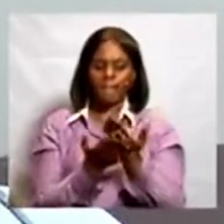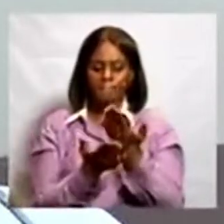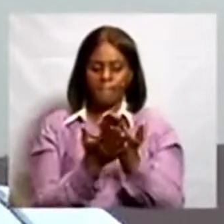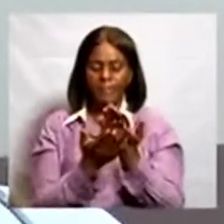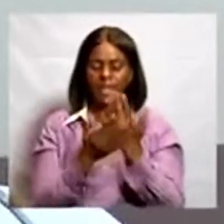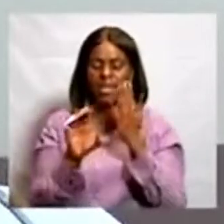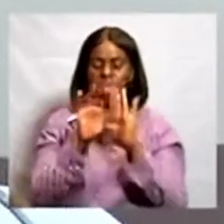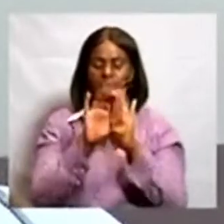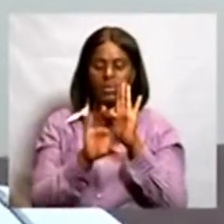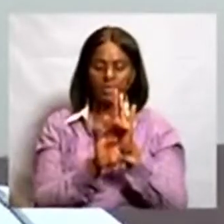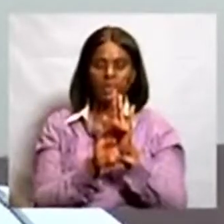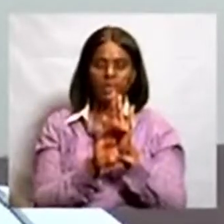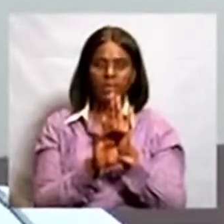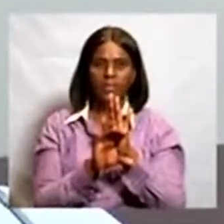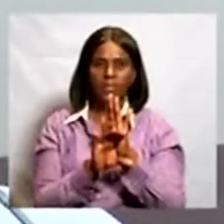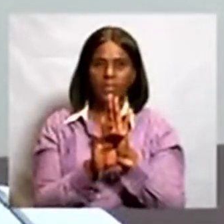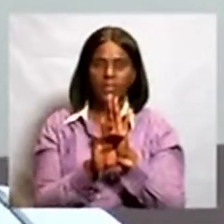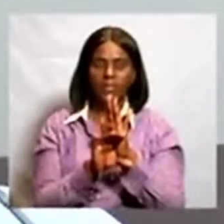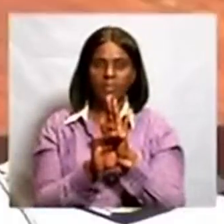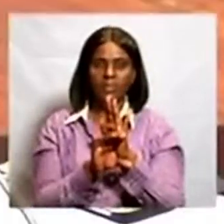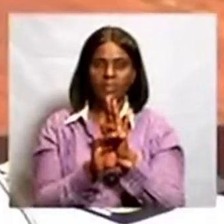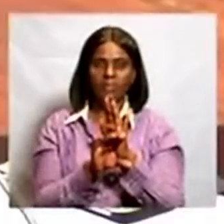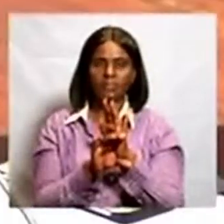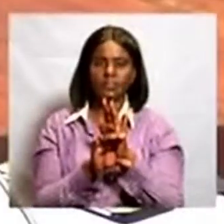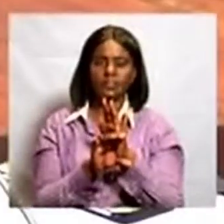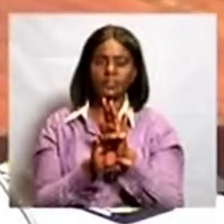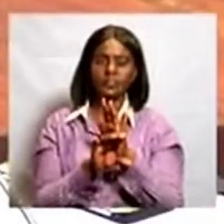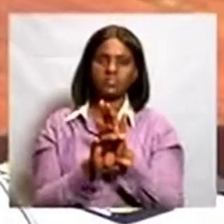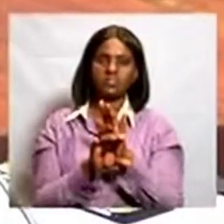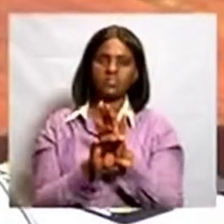once somebody crosses, may you pass it over so that it can have